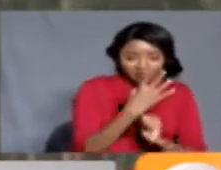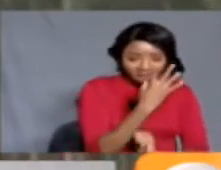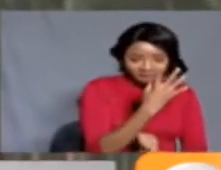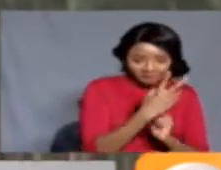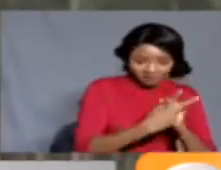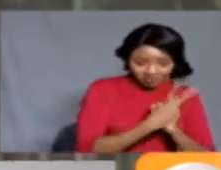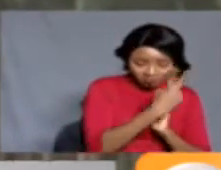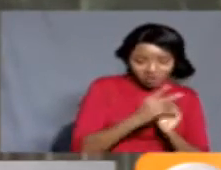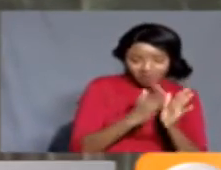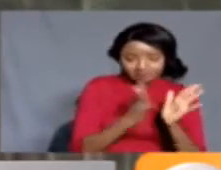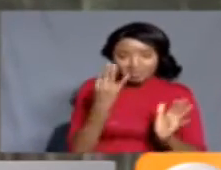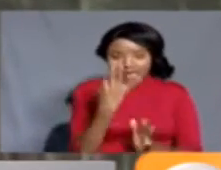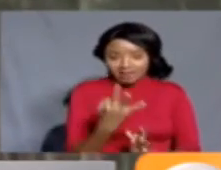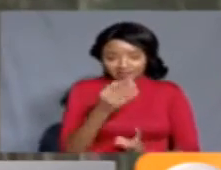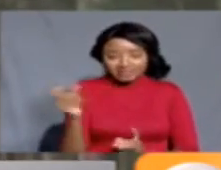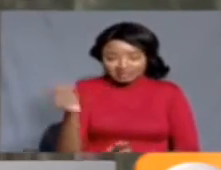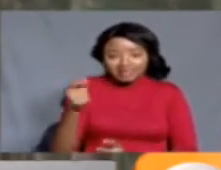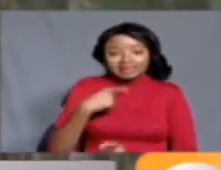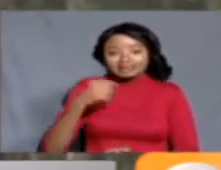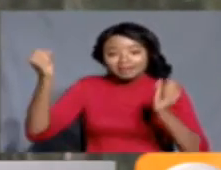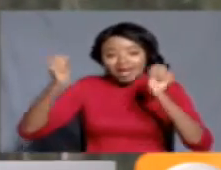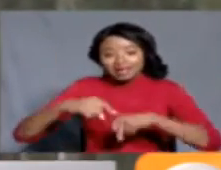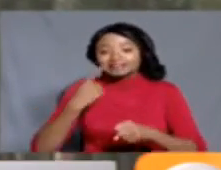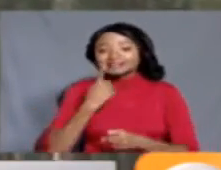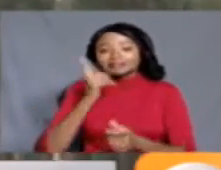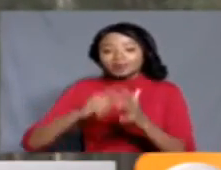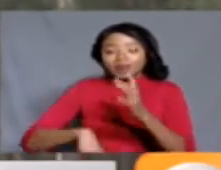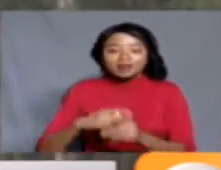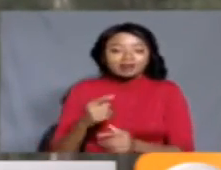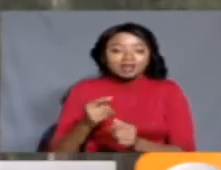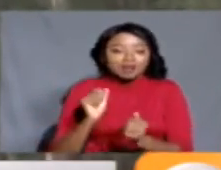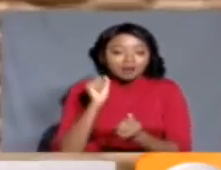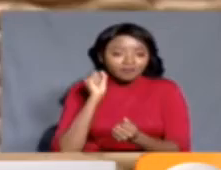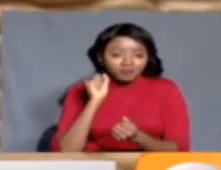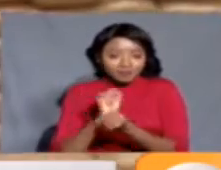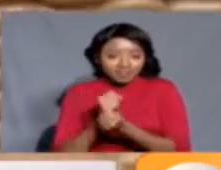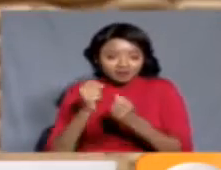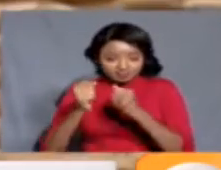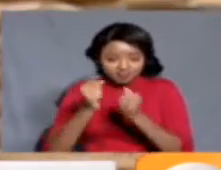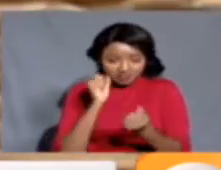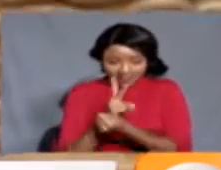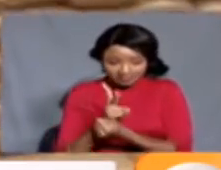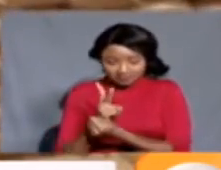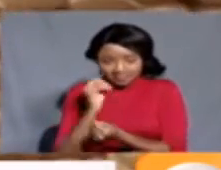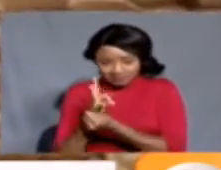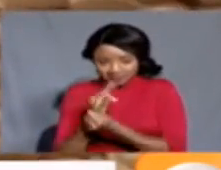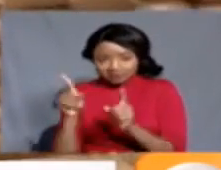deal was then reached that the money would be paid on the 5th and 18th of April, respectively. Sony Sugar is one of the